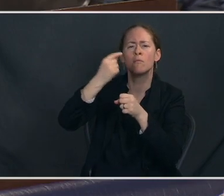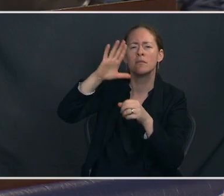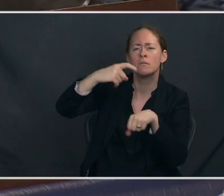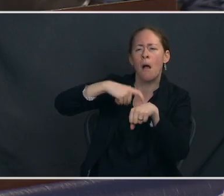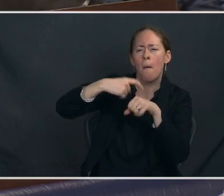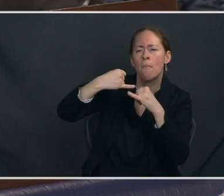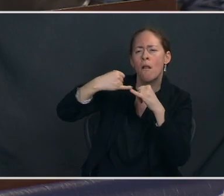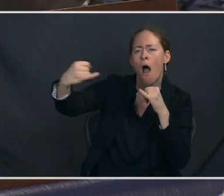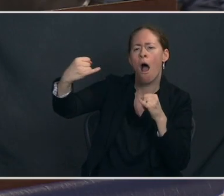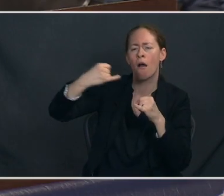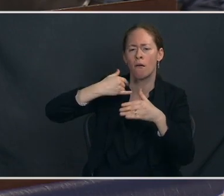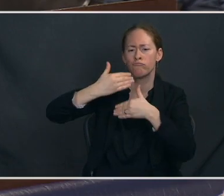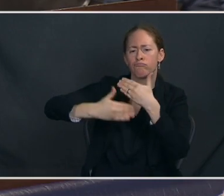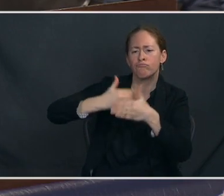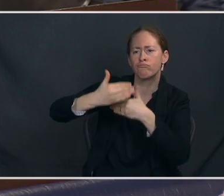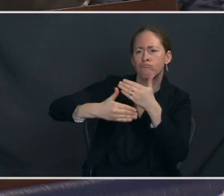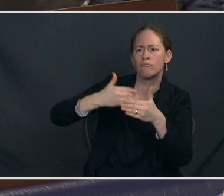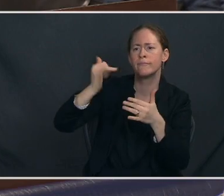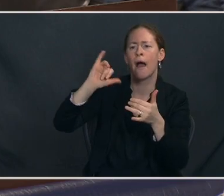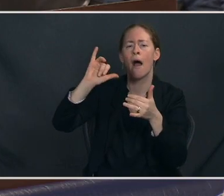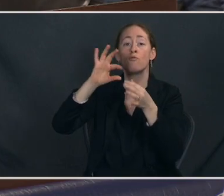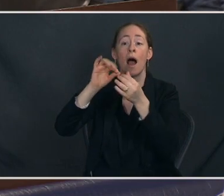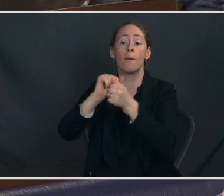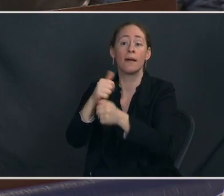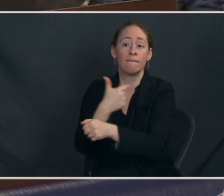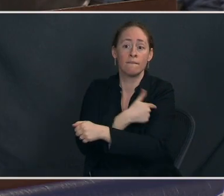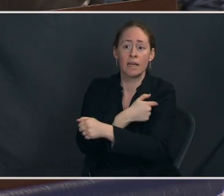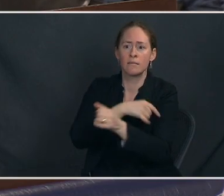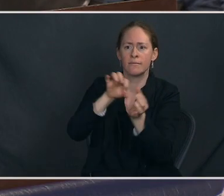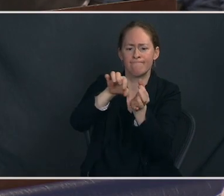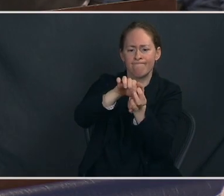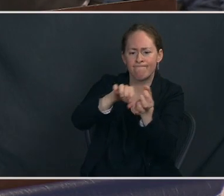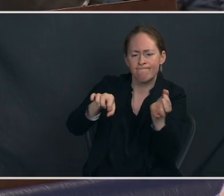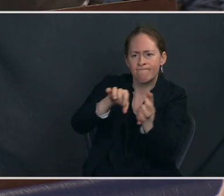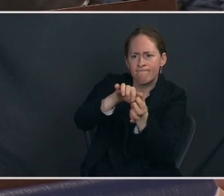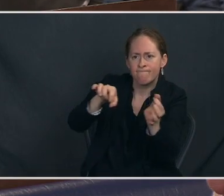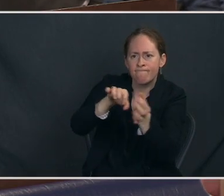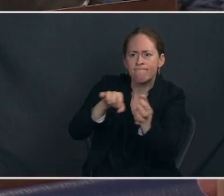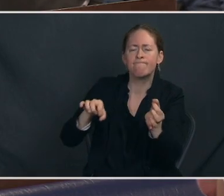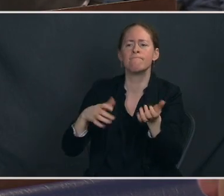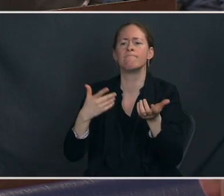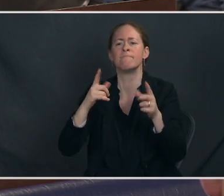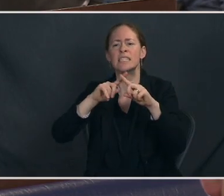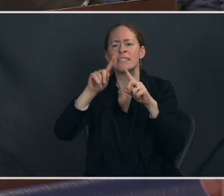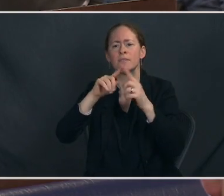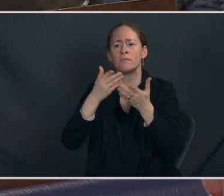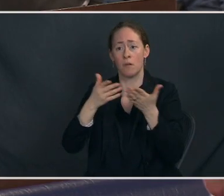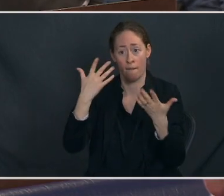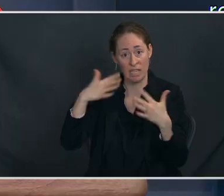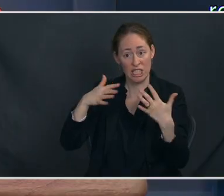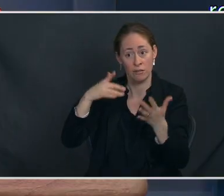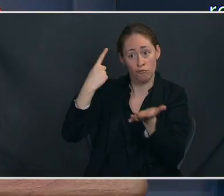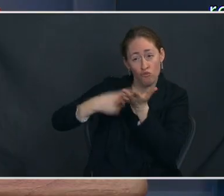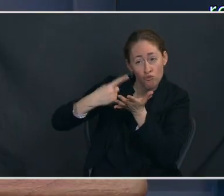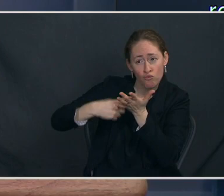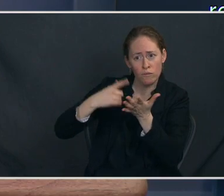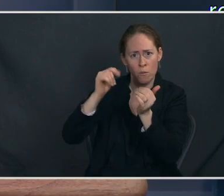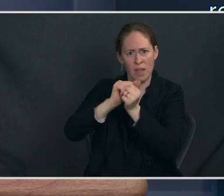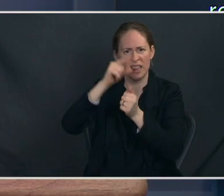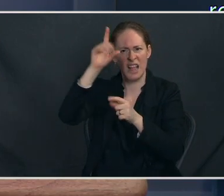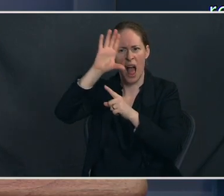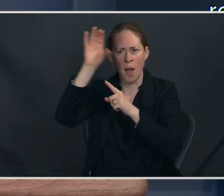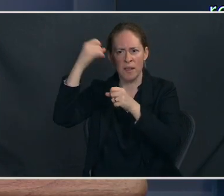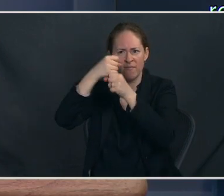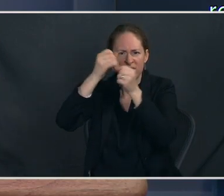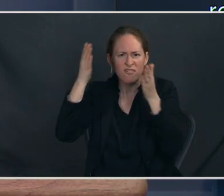specialized syringes, and has the administration been in talks with any specific companies or manufacturers? It's already